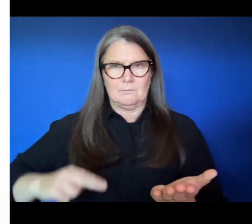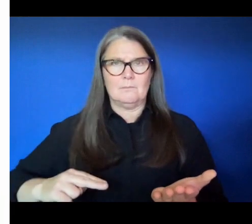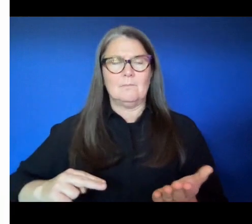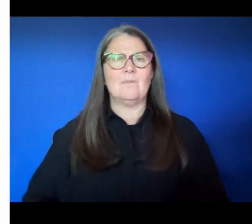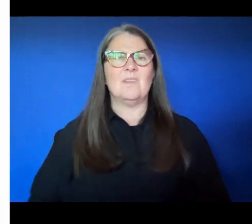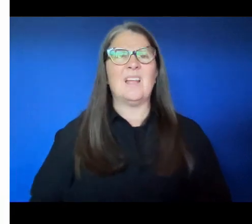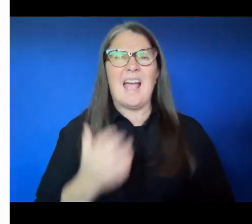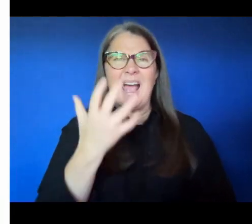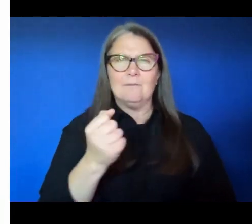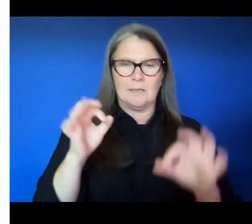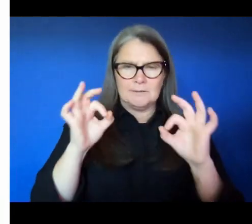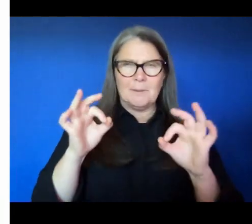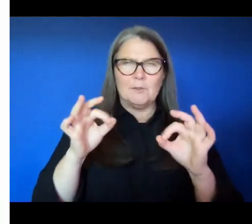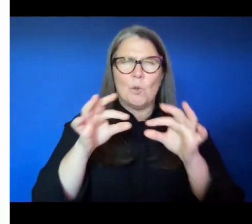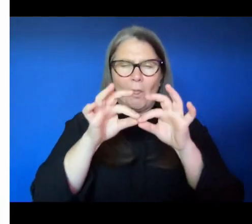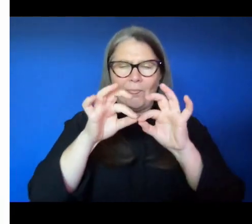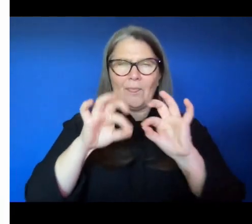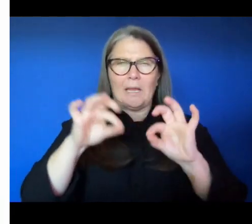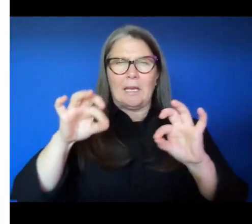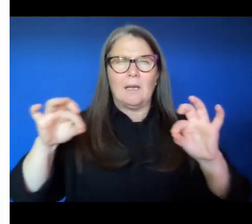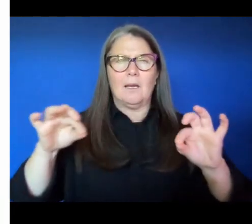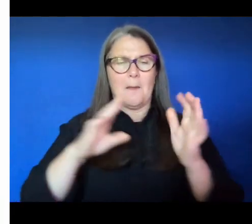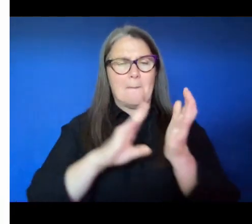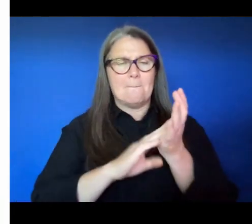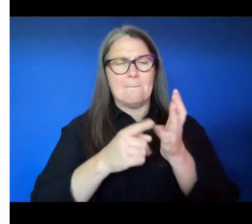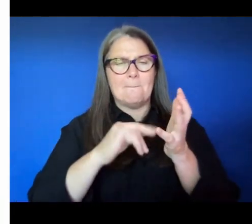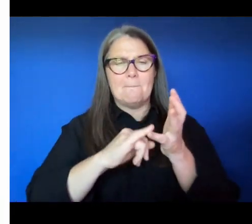cloth which has been sewn by